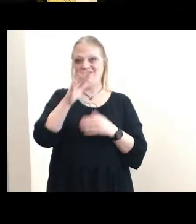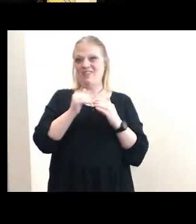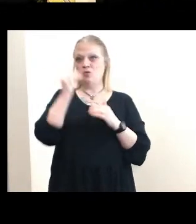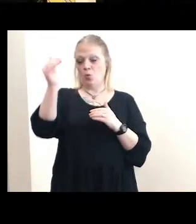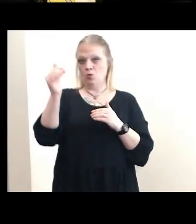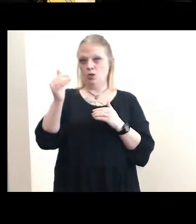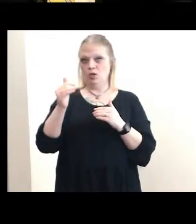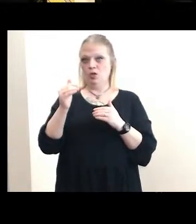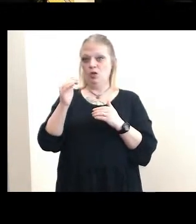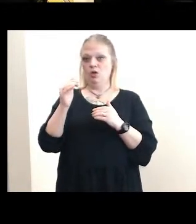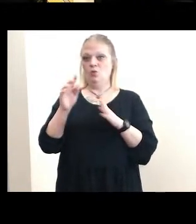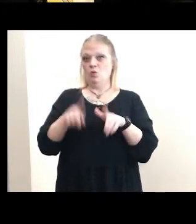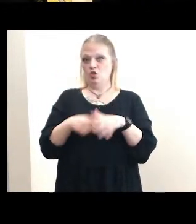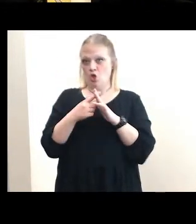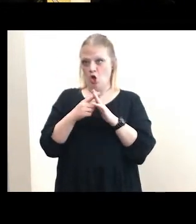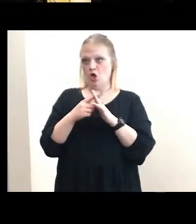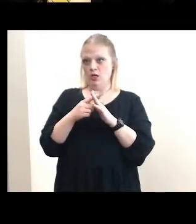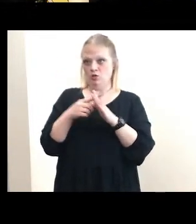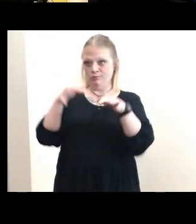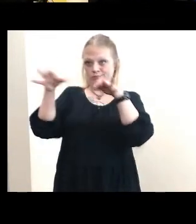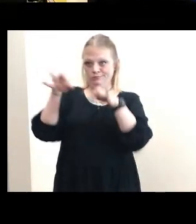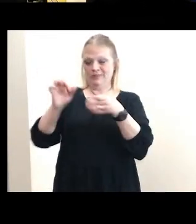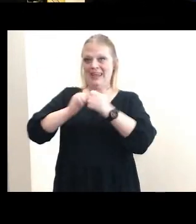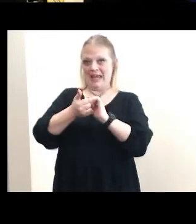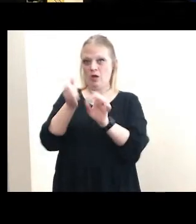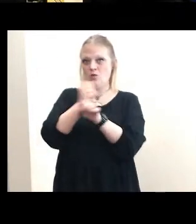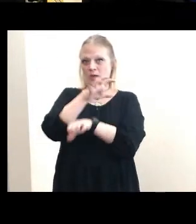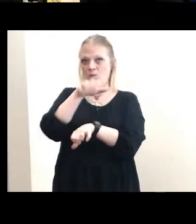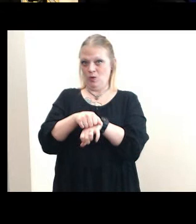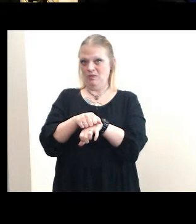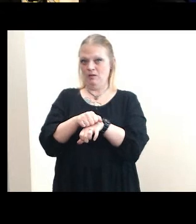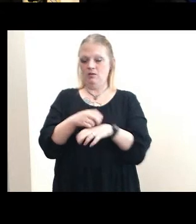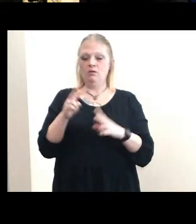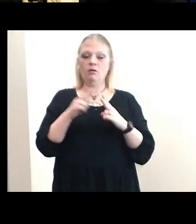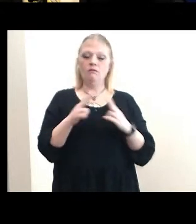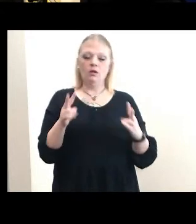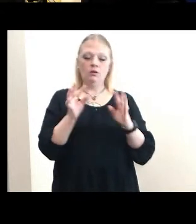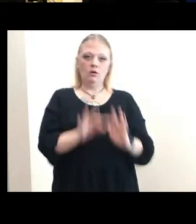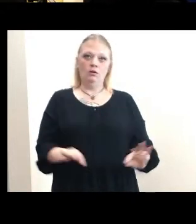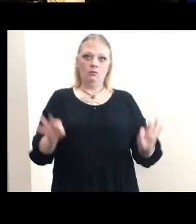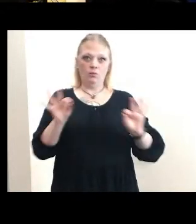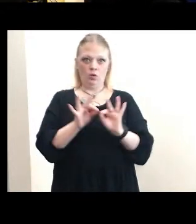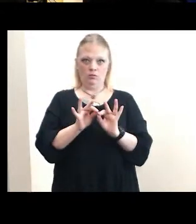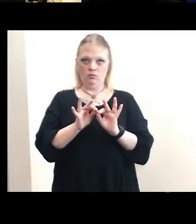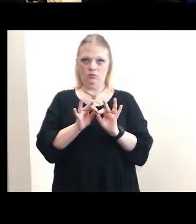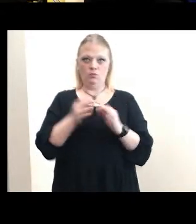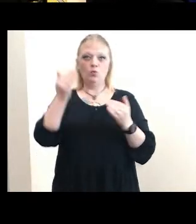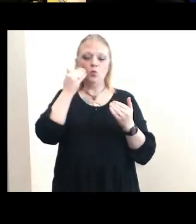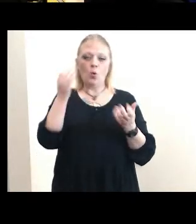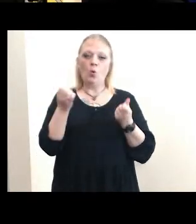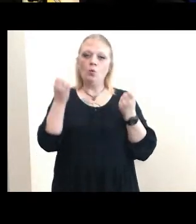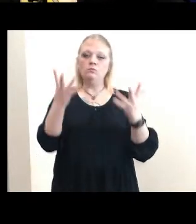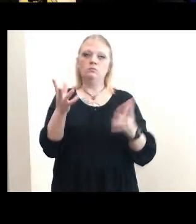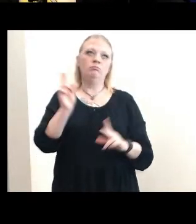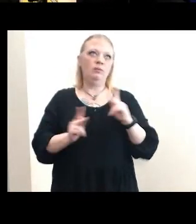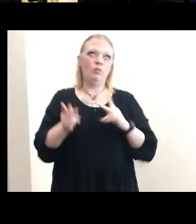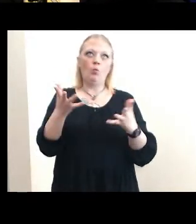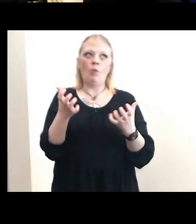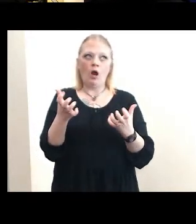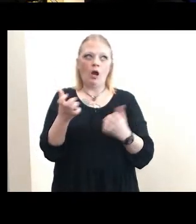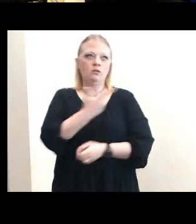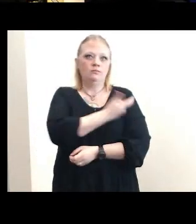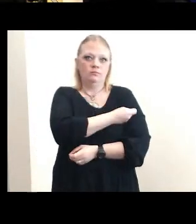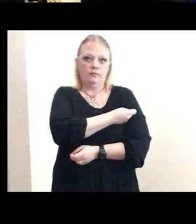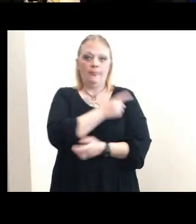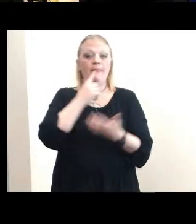on how they can schedule an appointment. Now, it's very important. We know a lot of people want the doses and they're